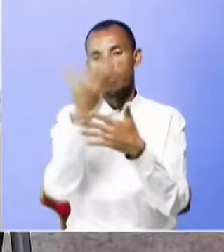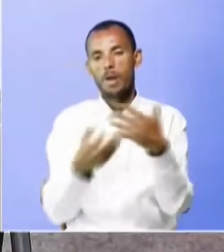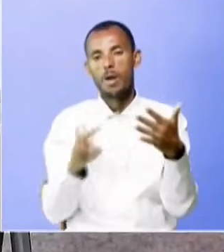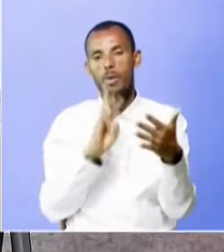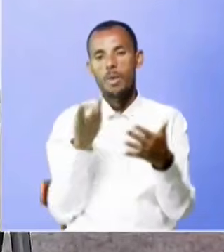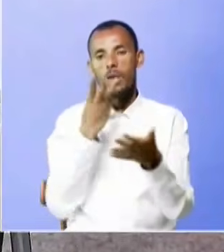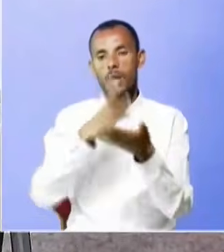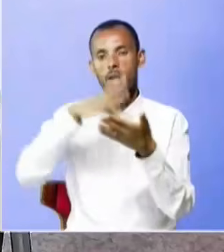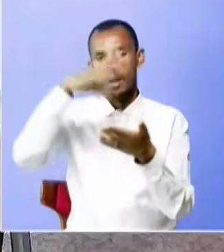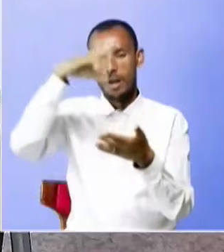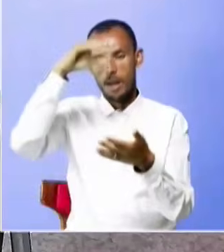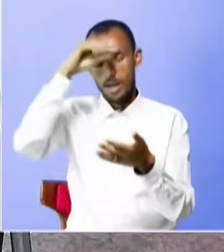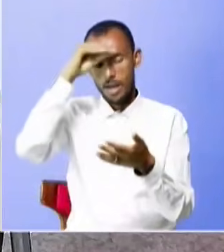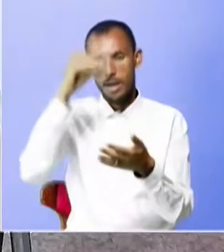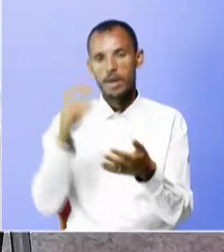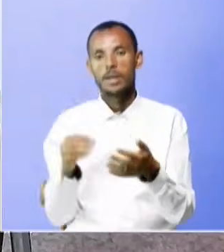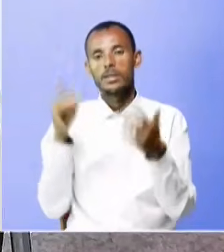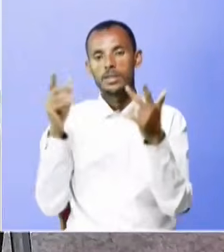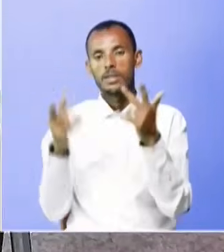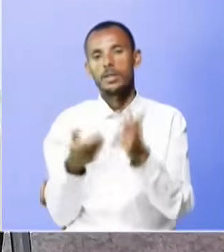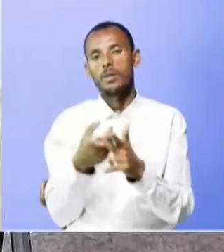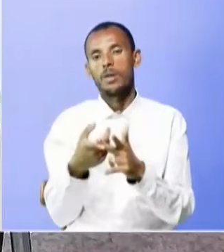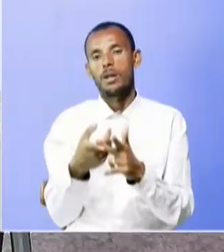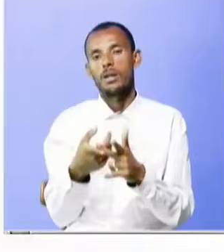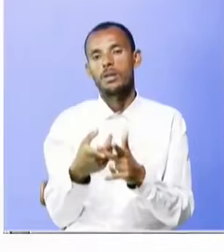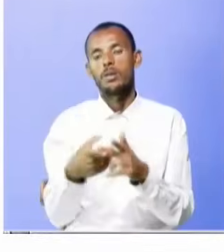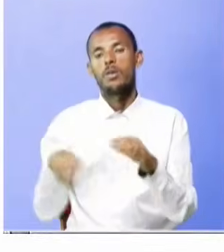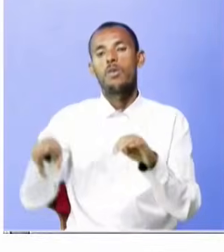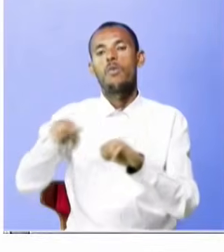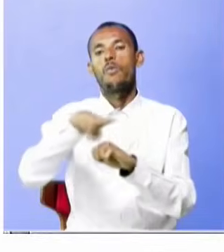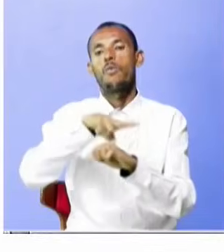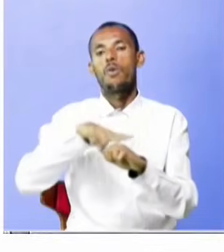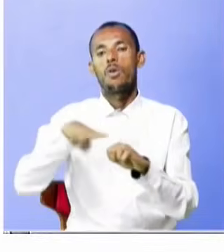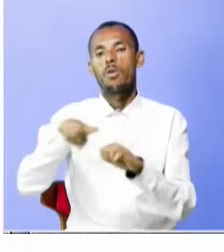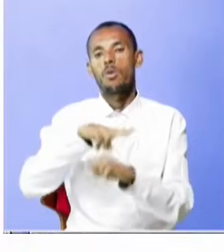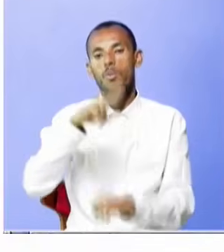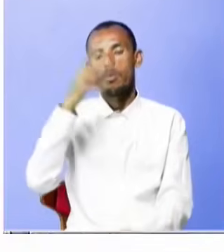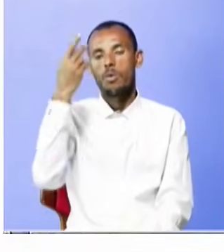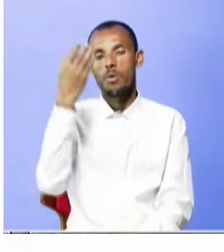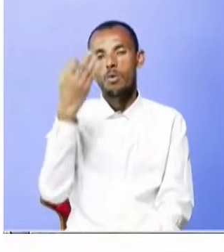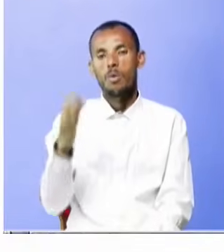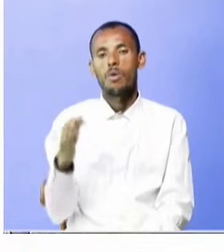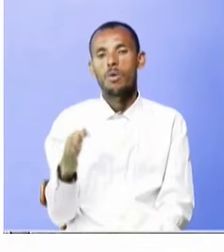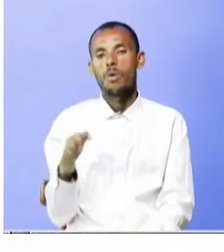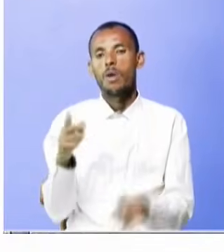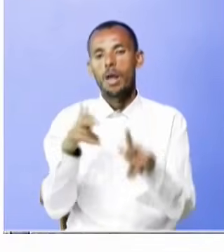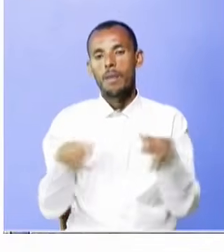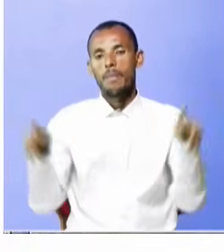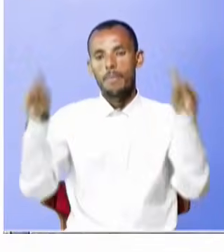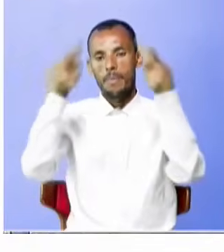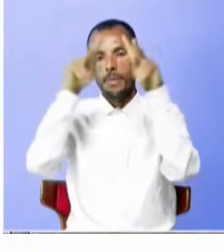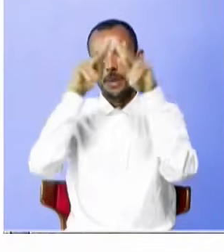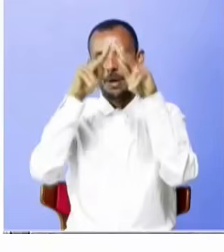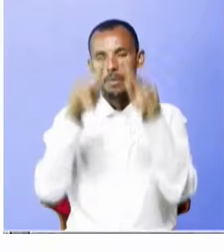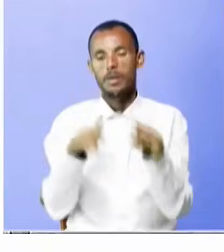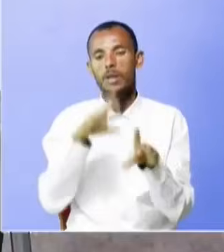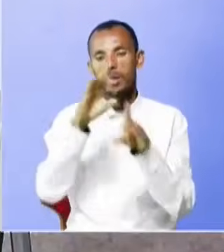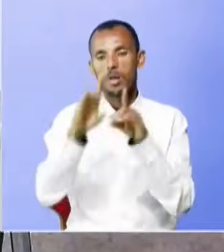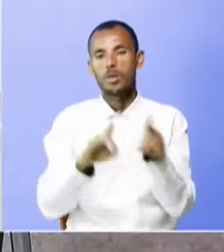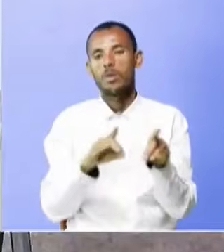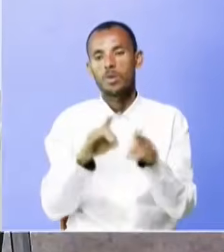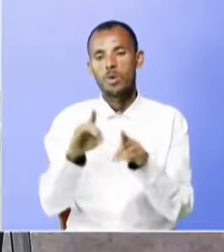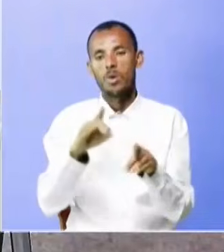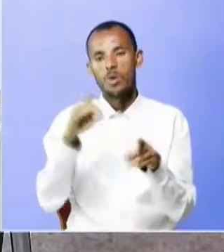seen, and the third one is the volume of a pyramid. Do you